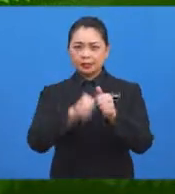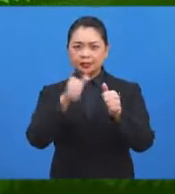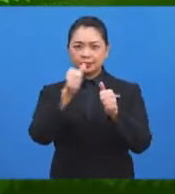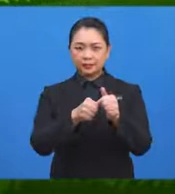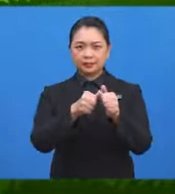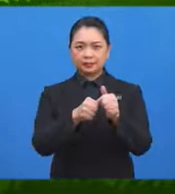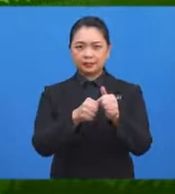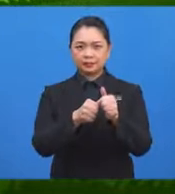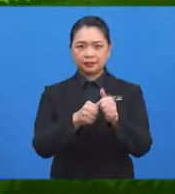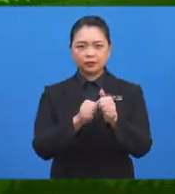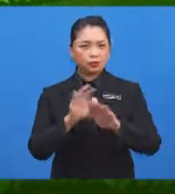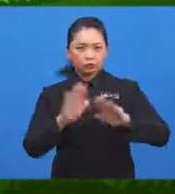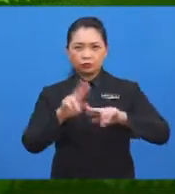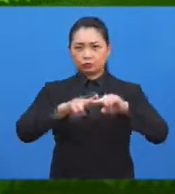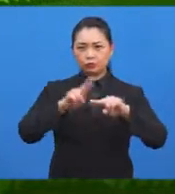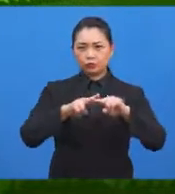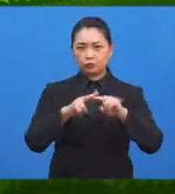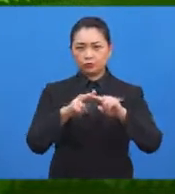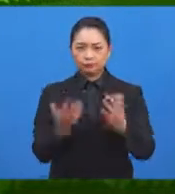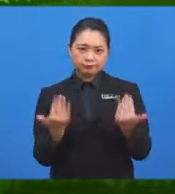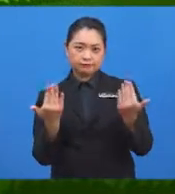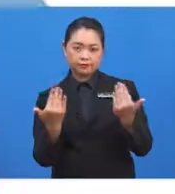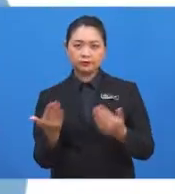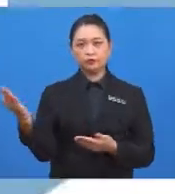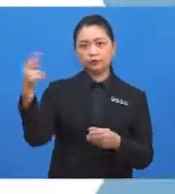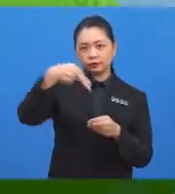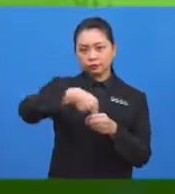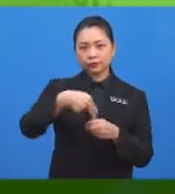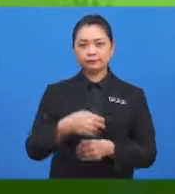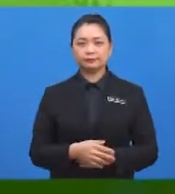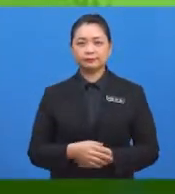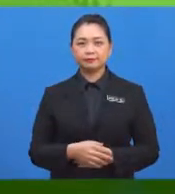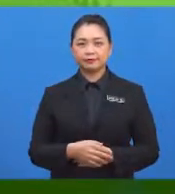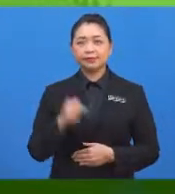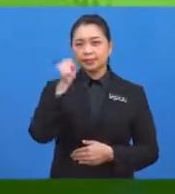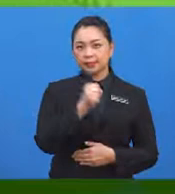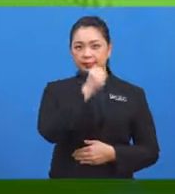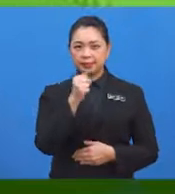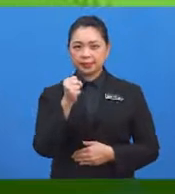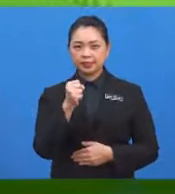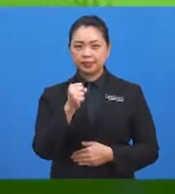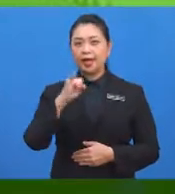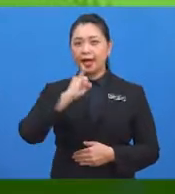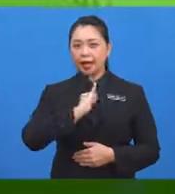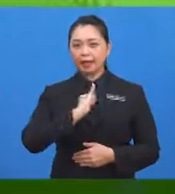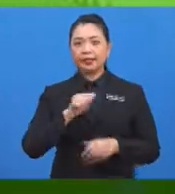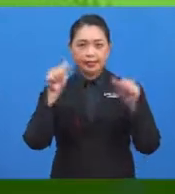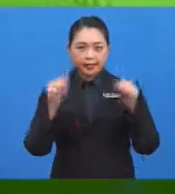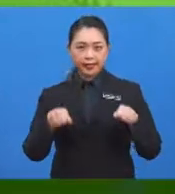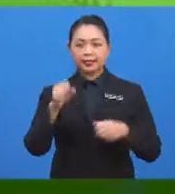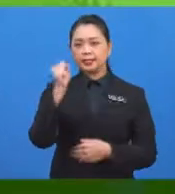Oh, don't sit down. Still get up and join me. Sing. I can